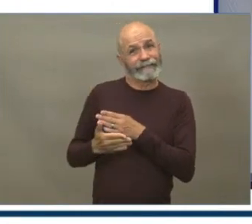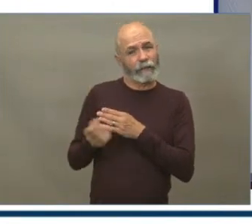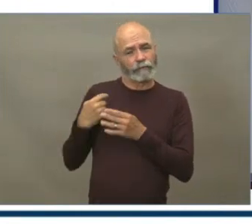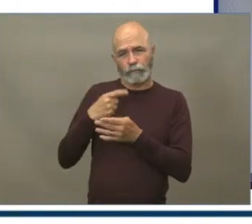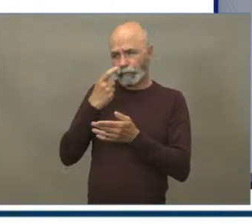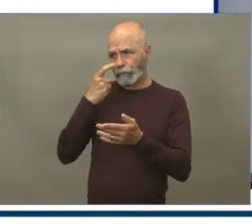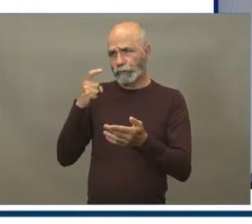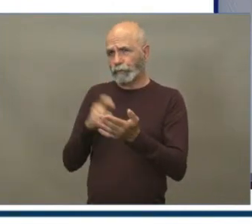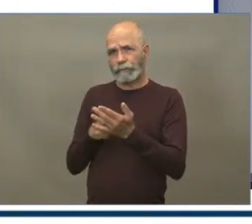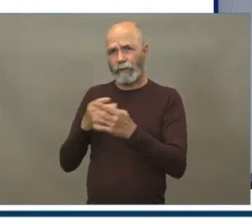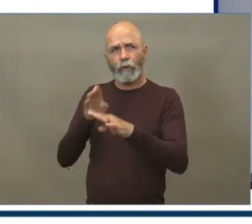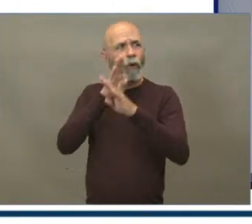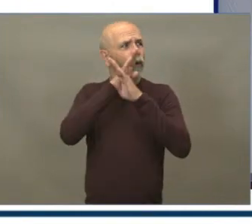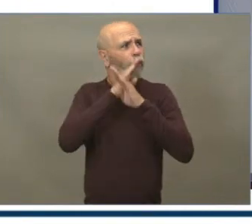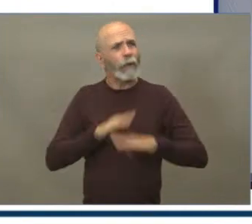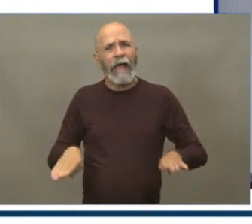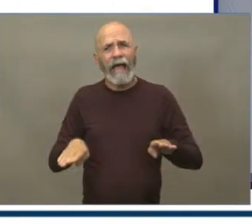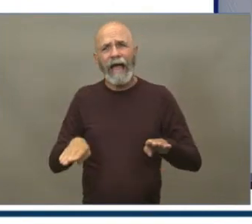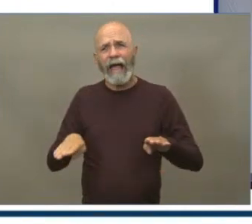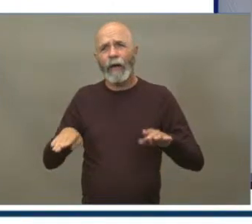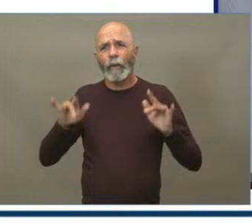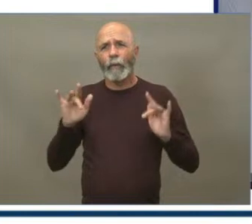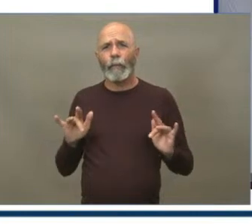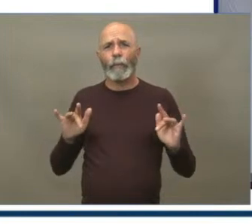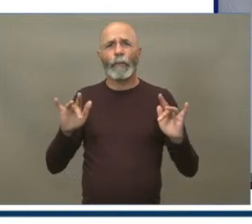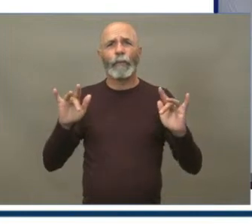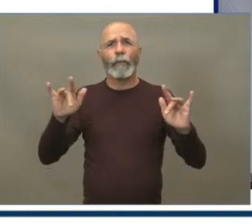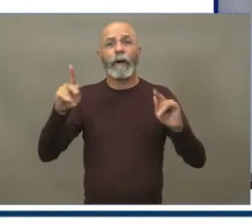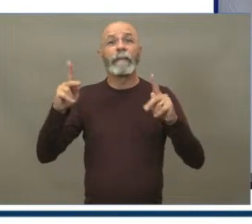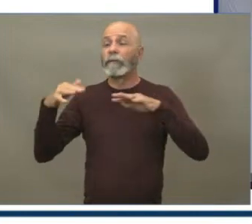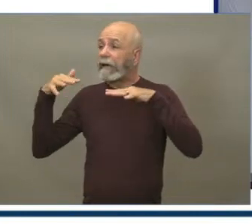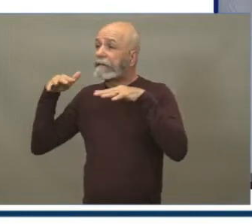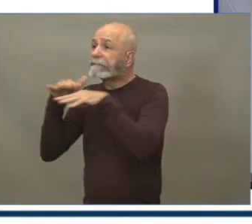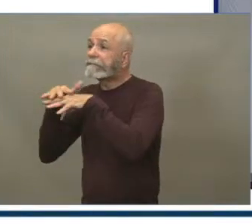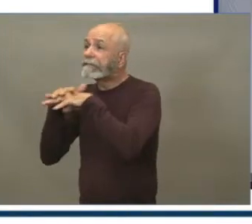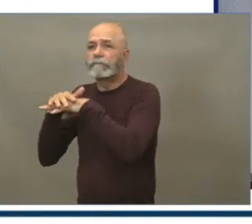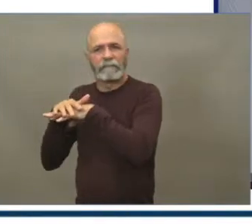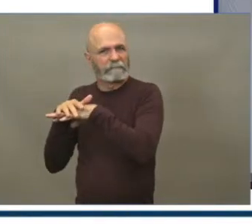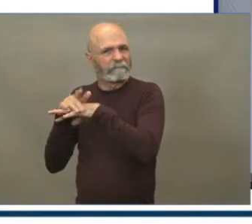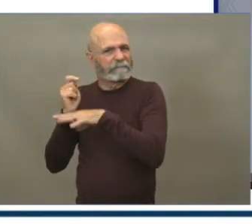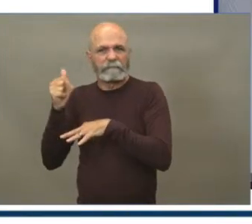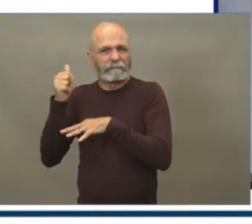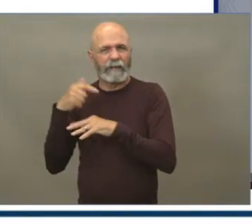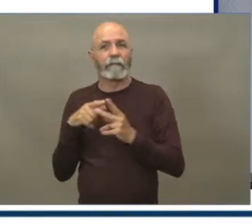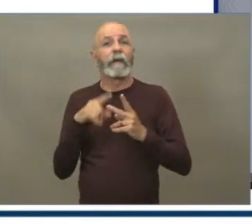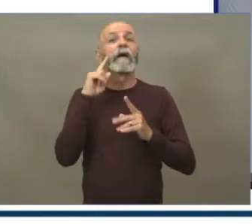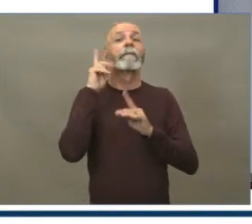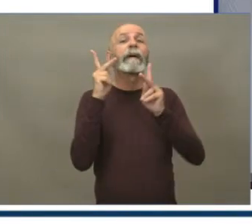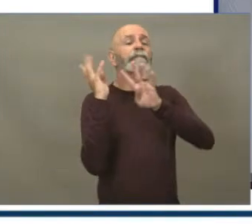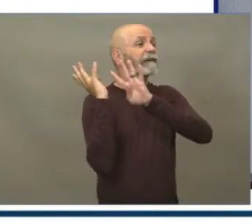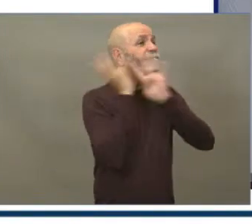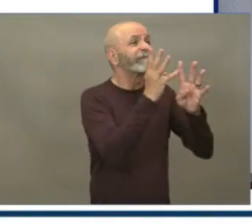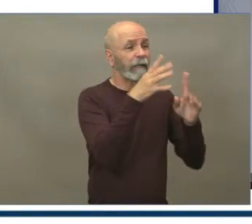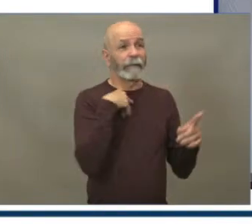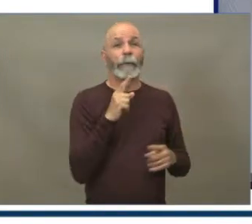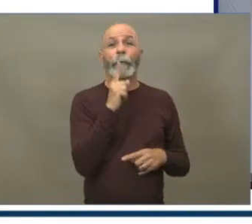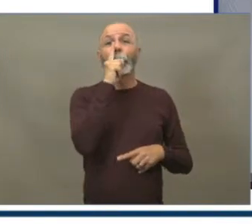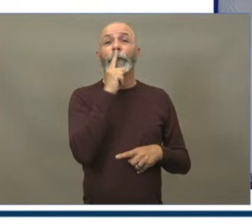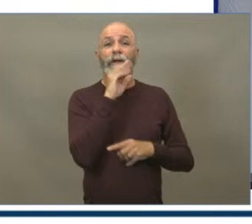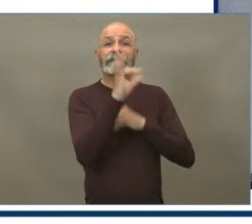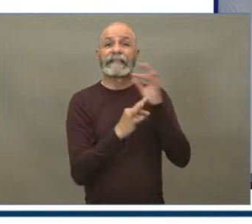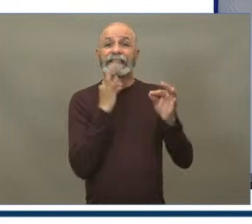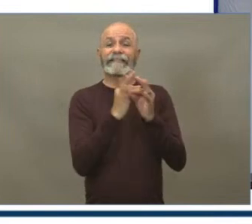relatively quiet. I didn't see crowds around when I went out for my testing, and I didn't hear of any fines. I checked this morning, there